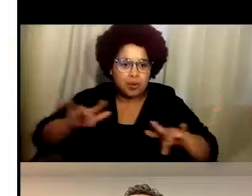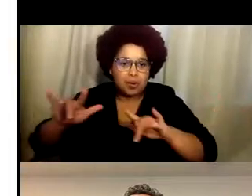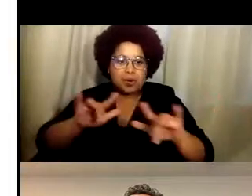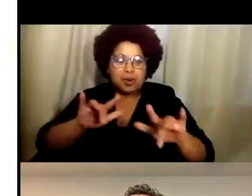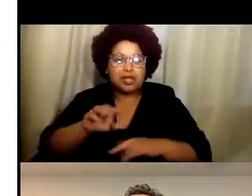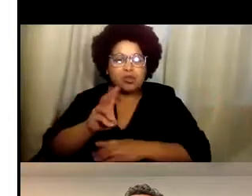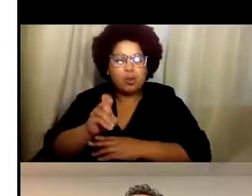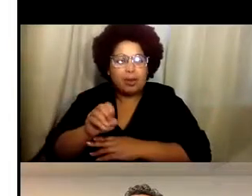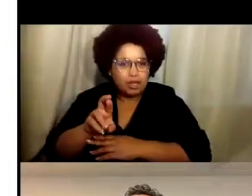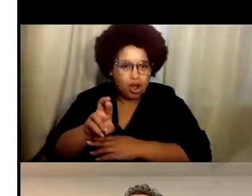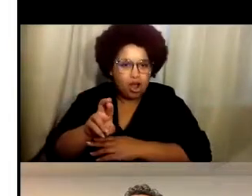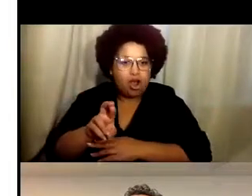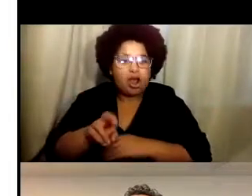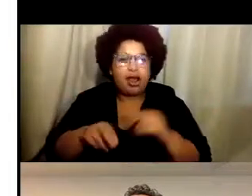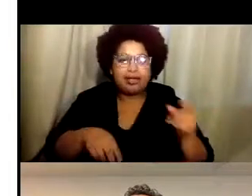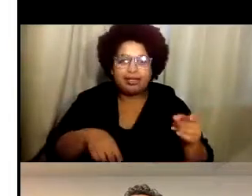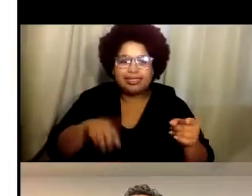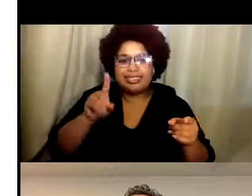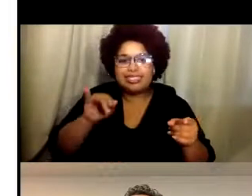That's on our website at